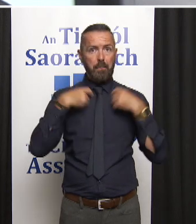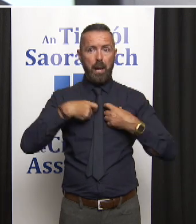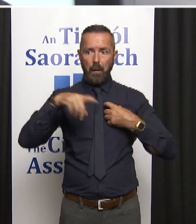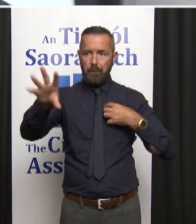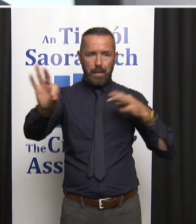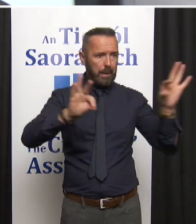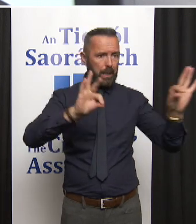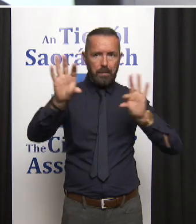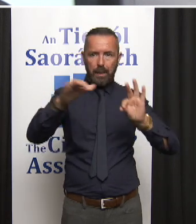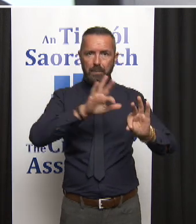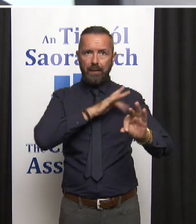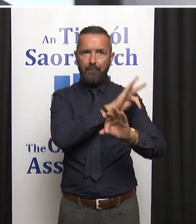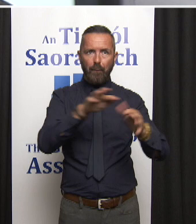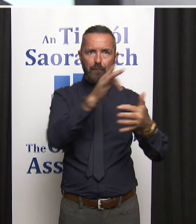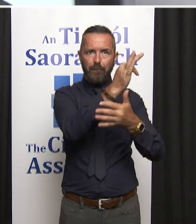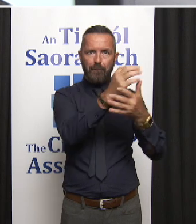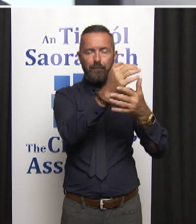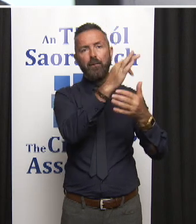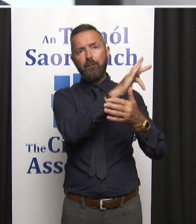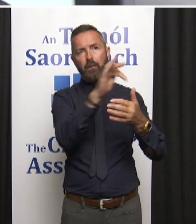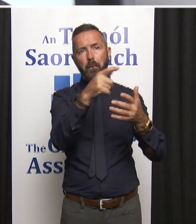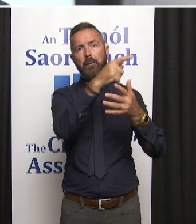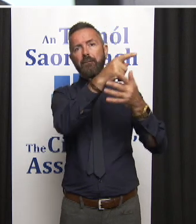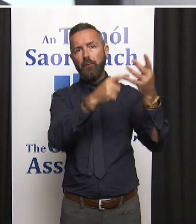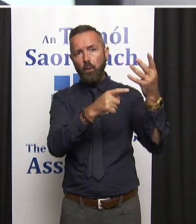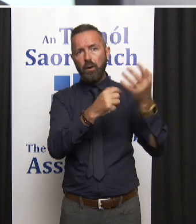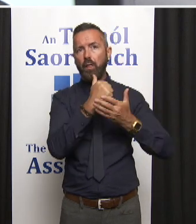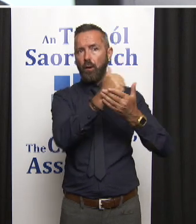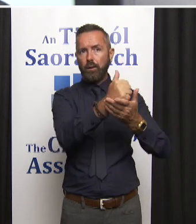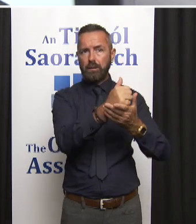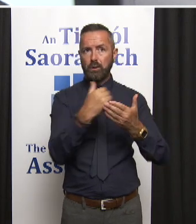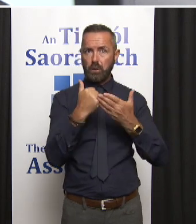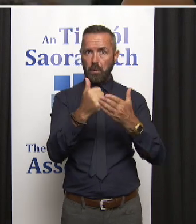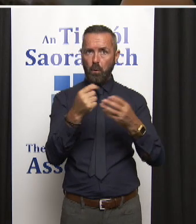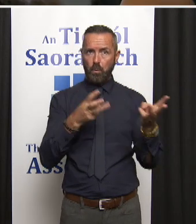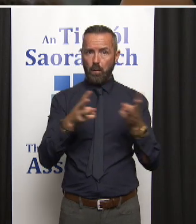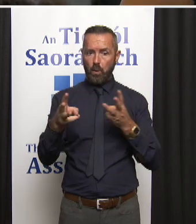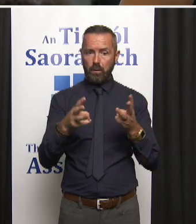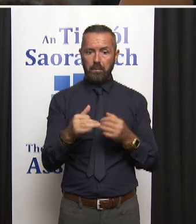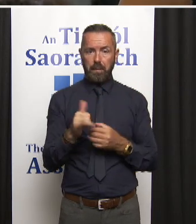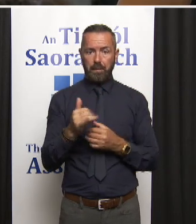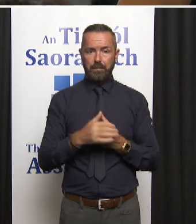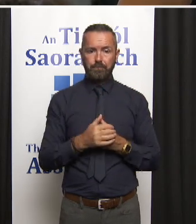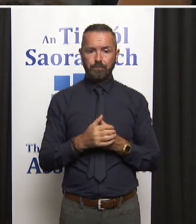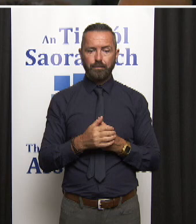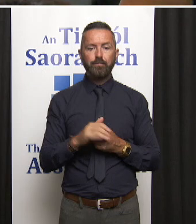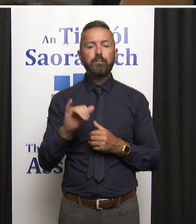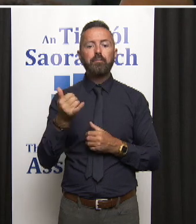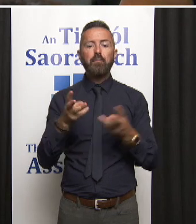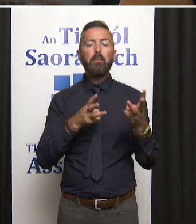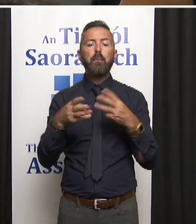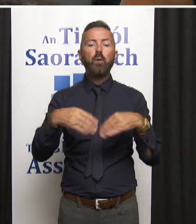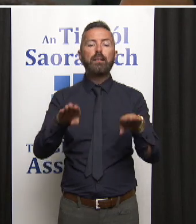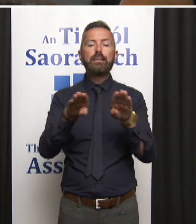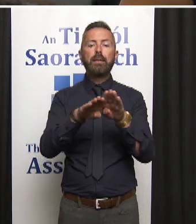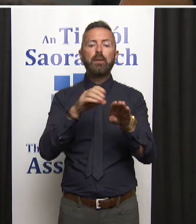from the existing 4 local authorities to support her or him in carrying out their work programme? Would it work in a manner similar